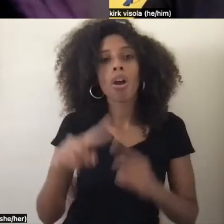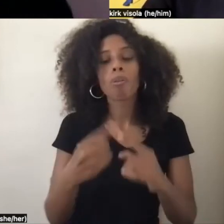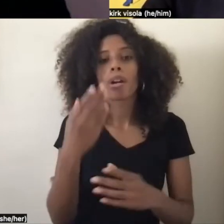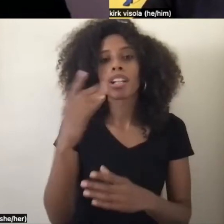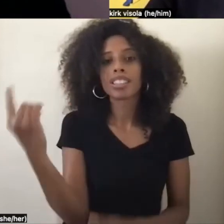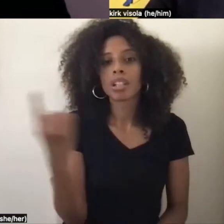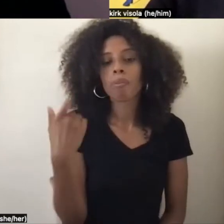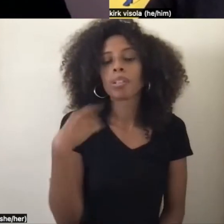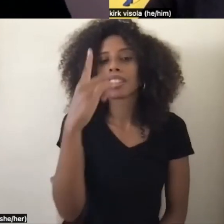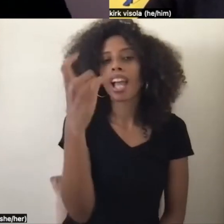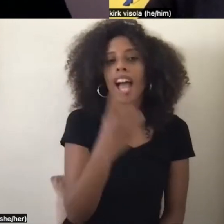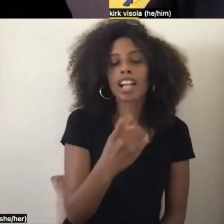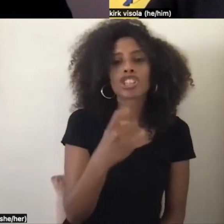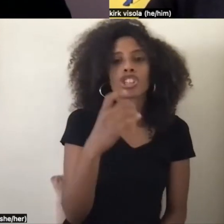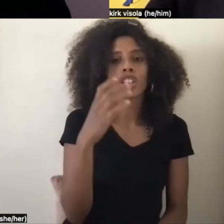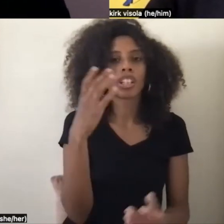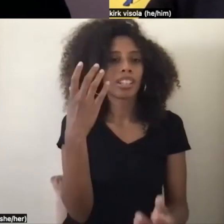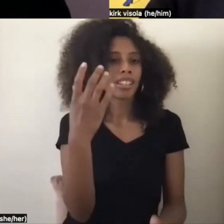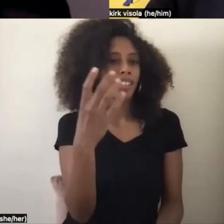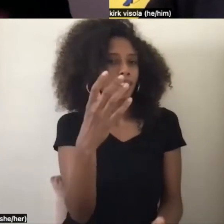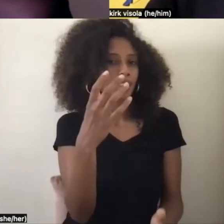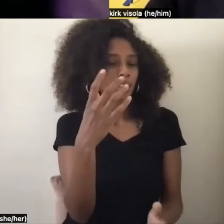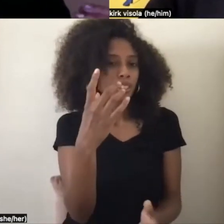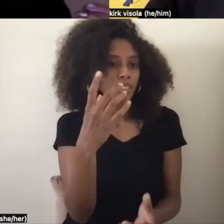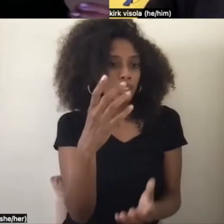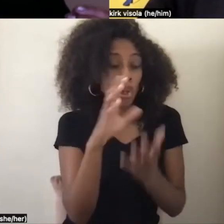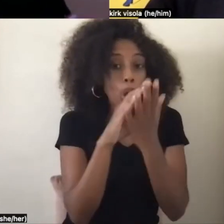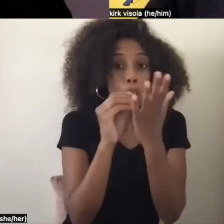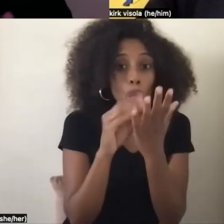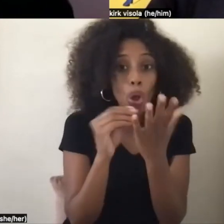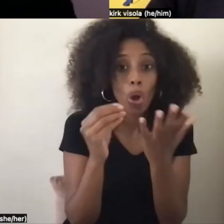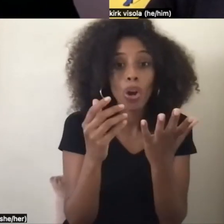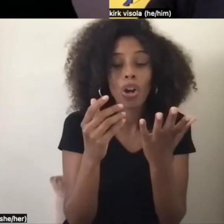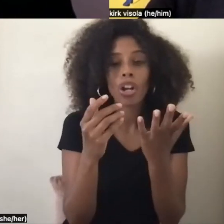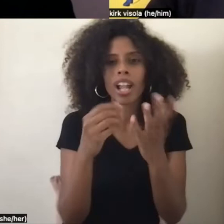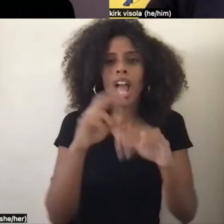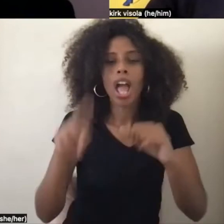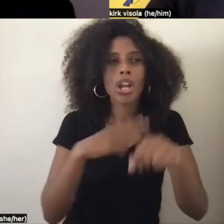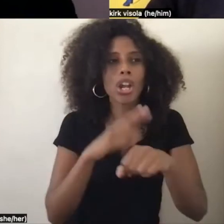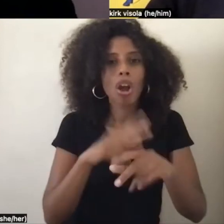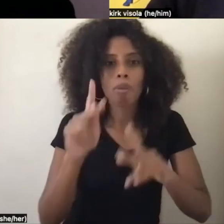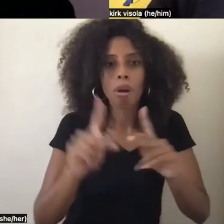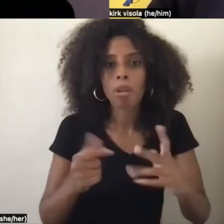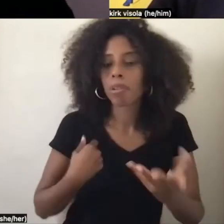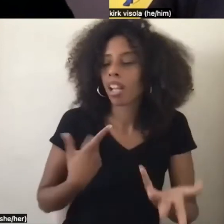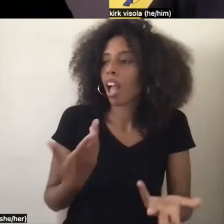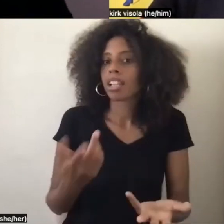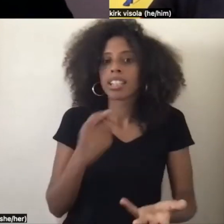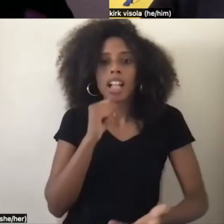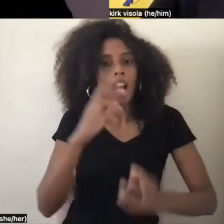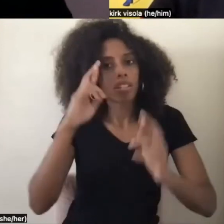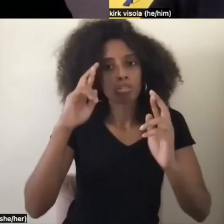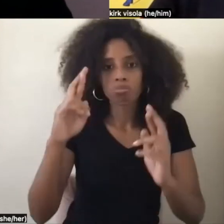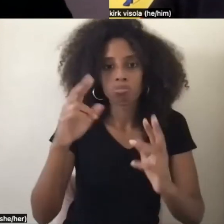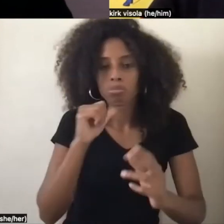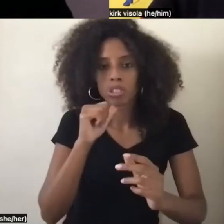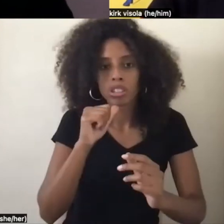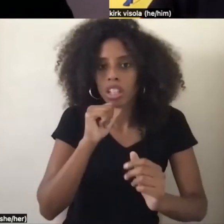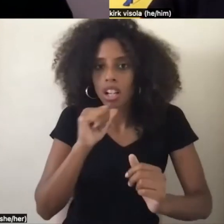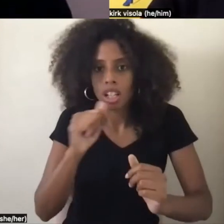like, literally learn about something. And usually people preface it with that, like, hey, no disrespect, no nothing. I literally just want